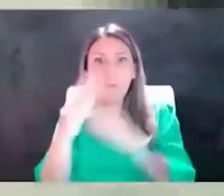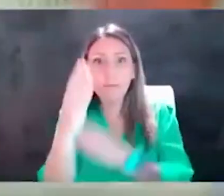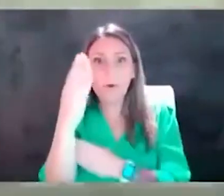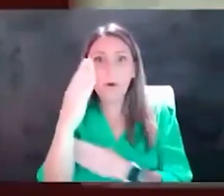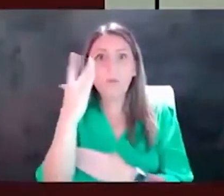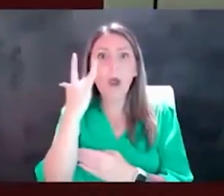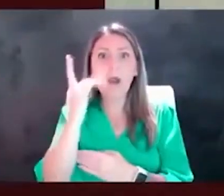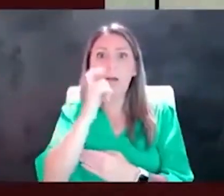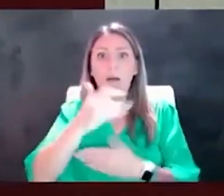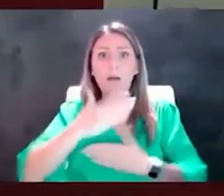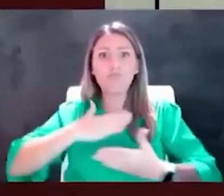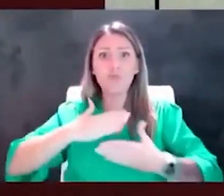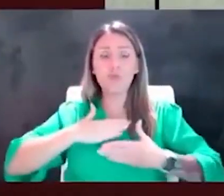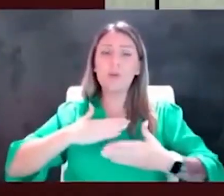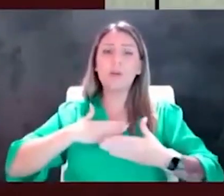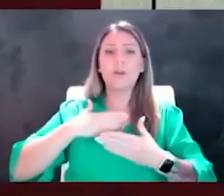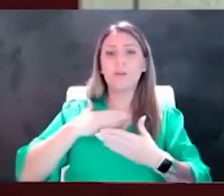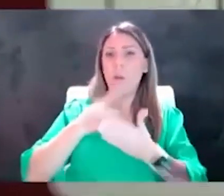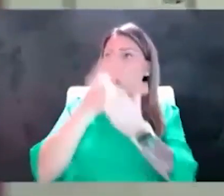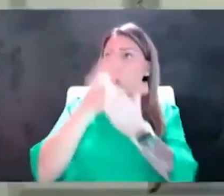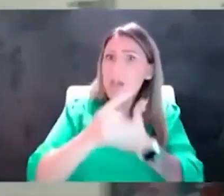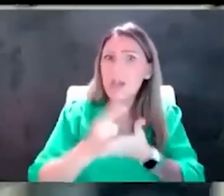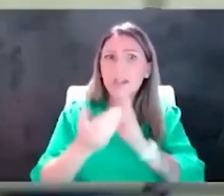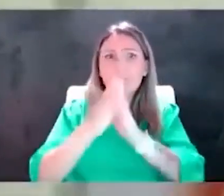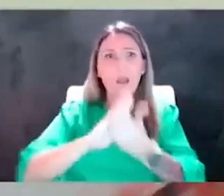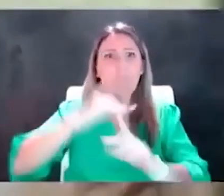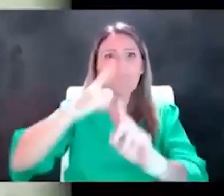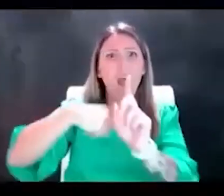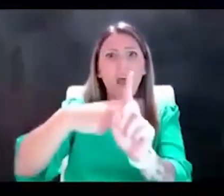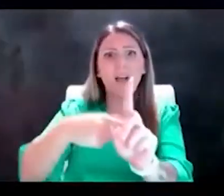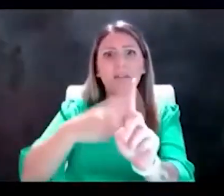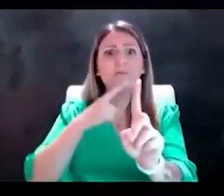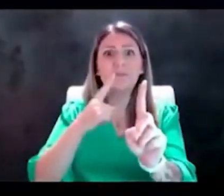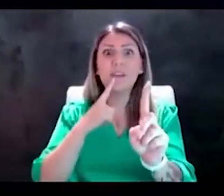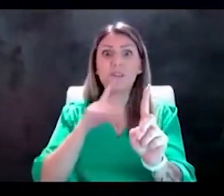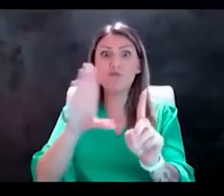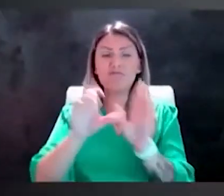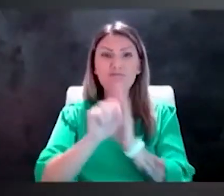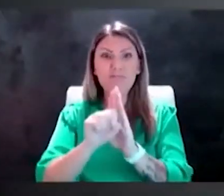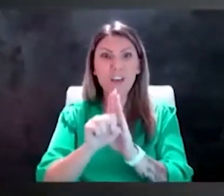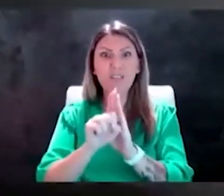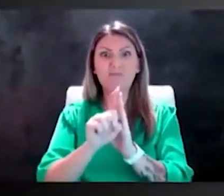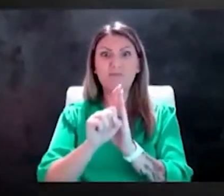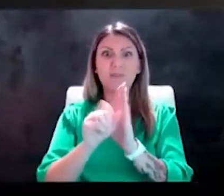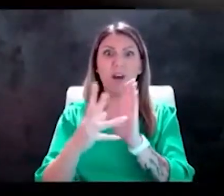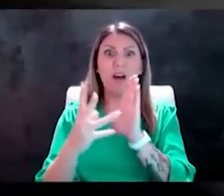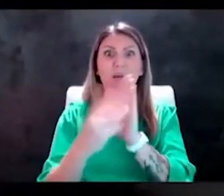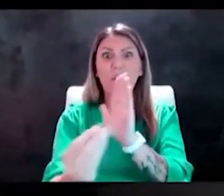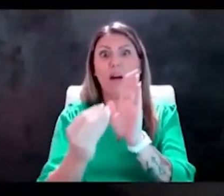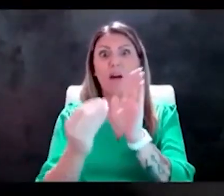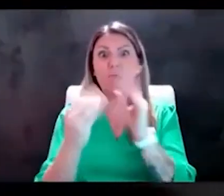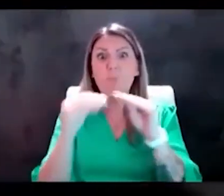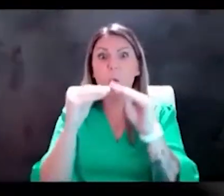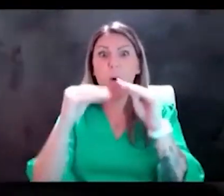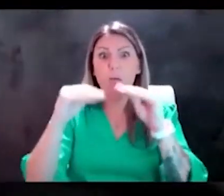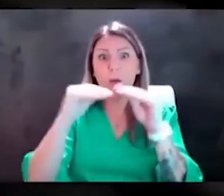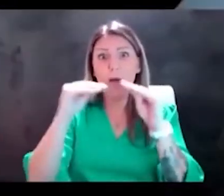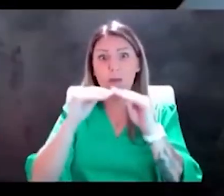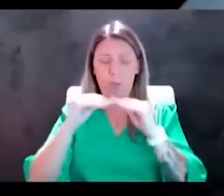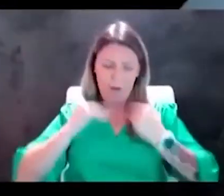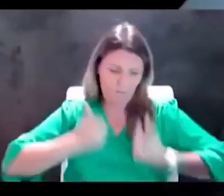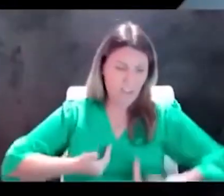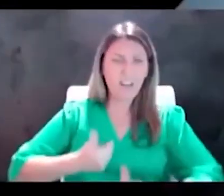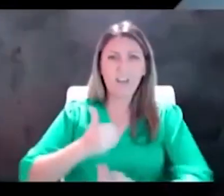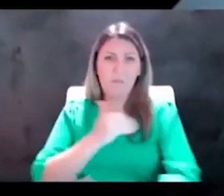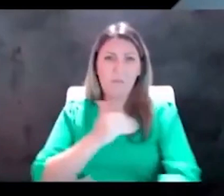to weeks, weeks turned to months, and the symptoms multiplied, now including chest pain, fatigue, muscle weakness, and